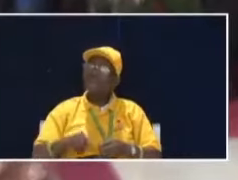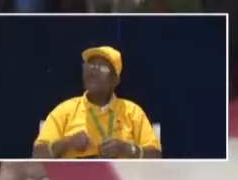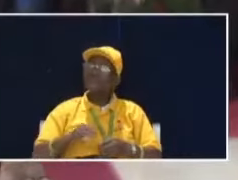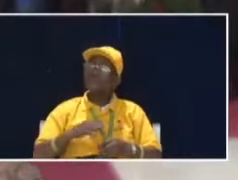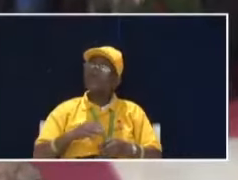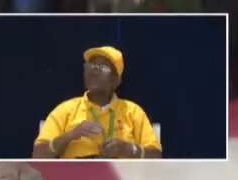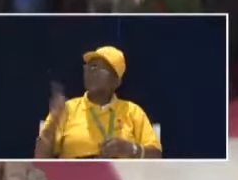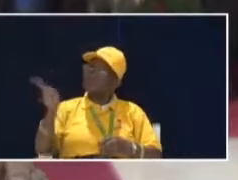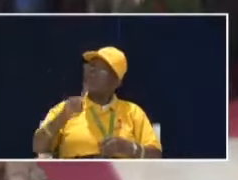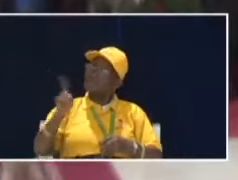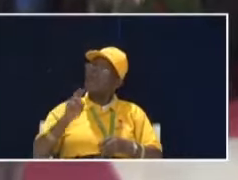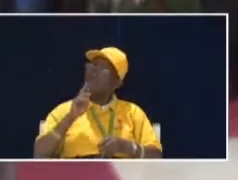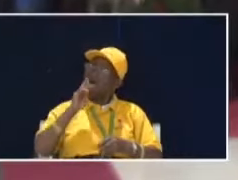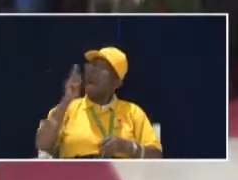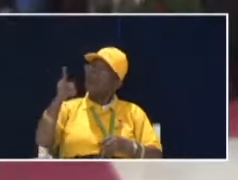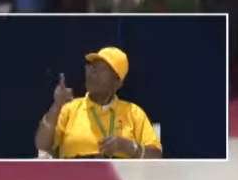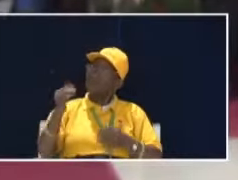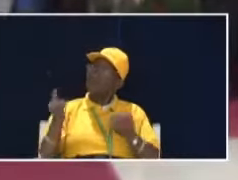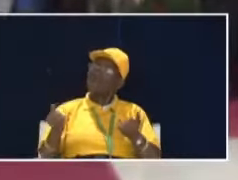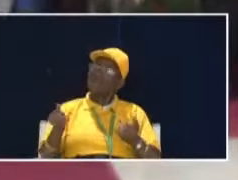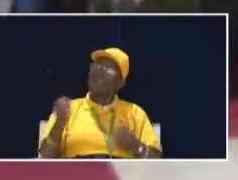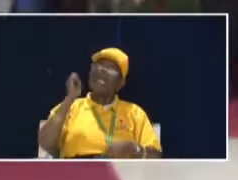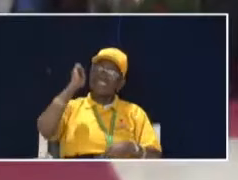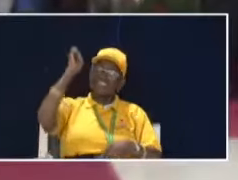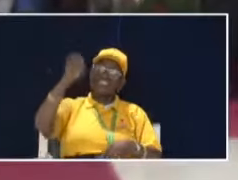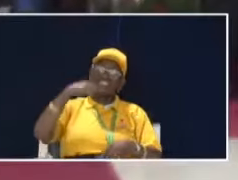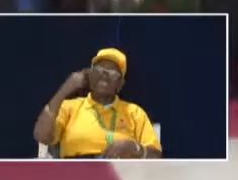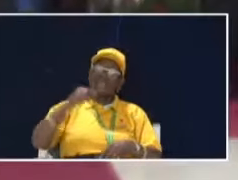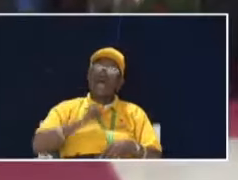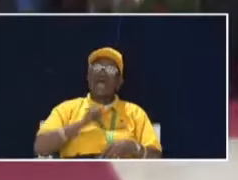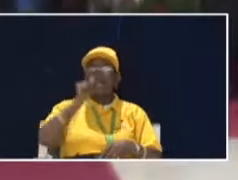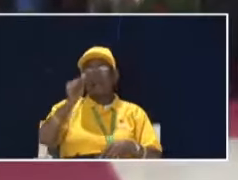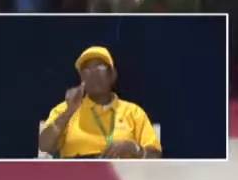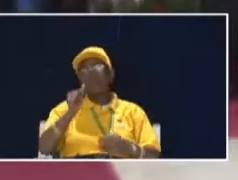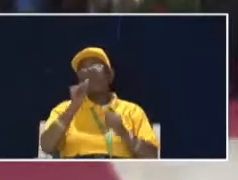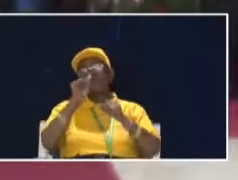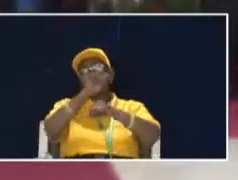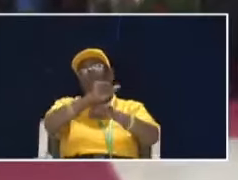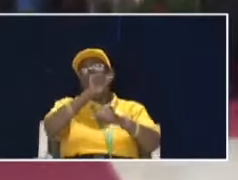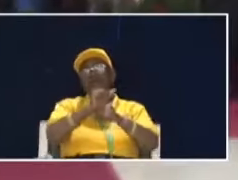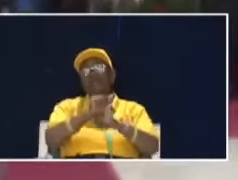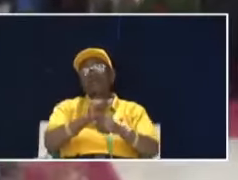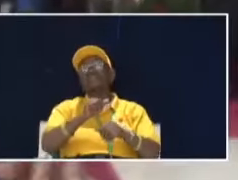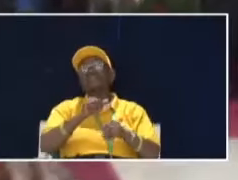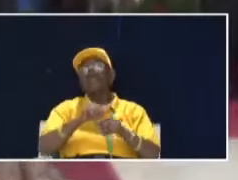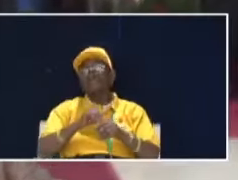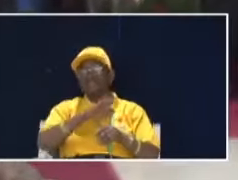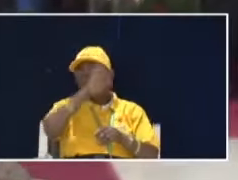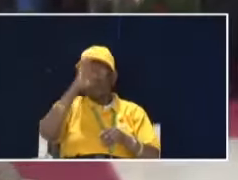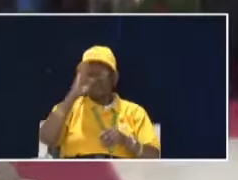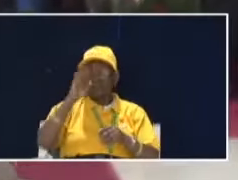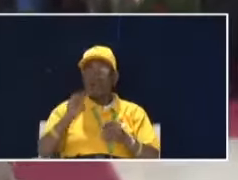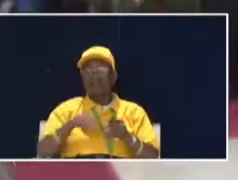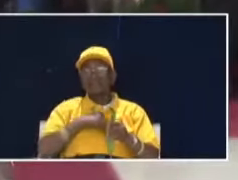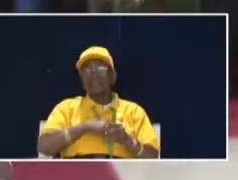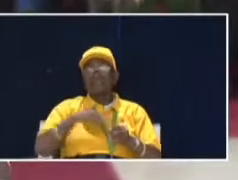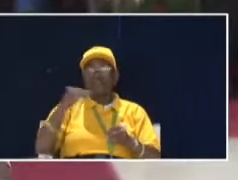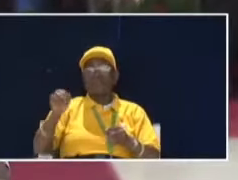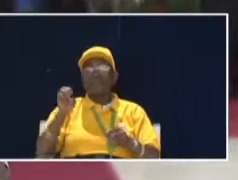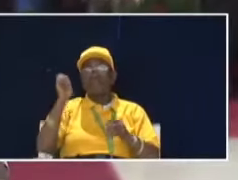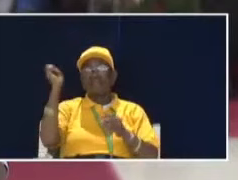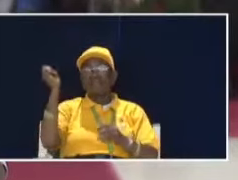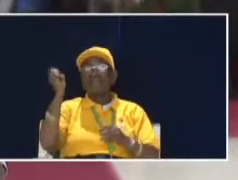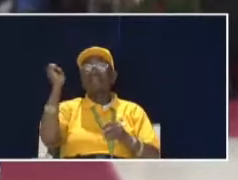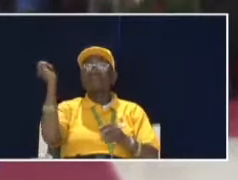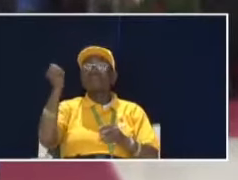Where are you now? Oh, he said, I'm working with the ministry, Federal Ministry of Education. I said,